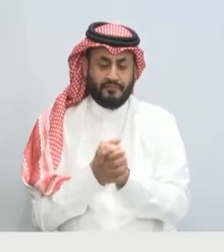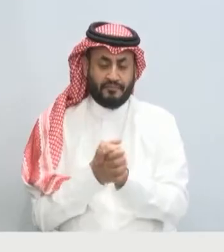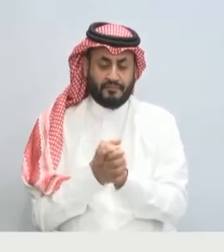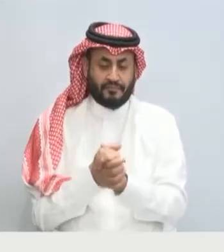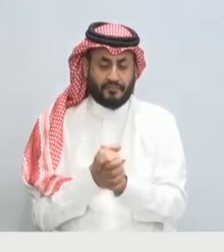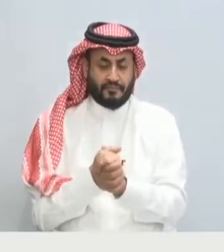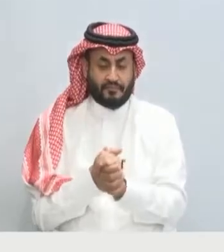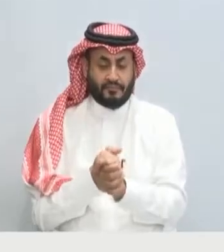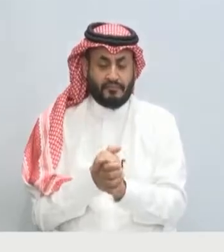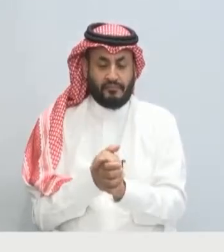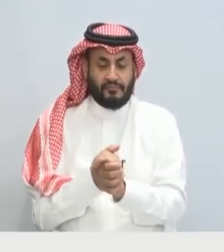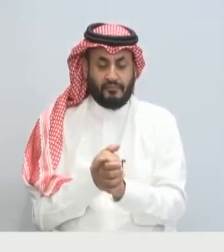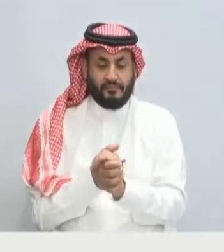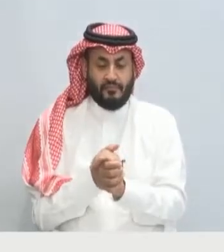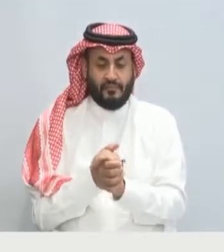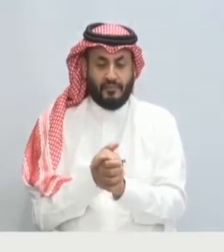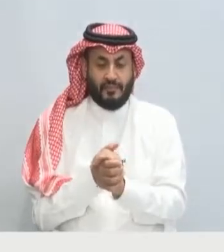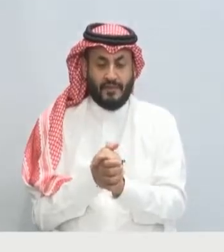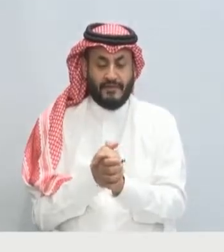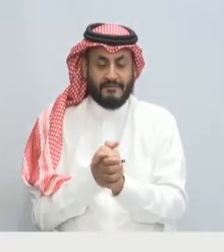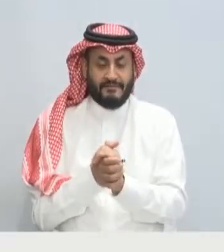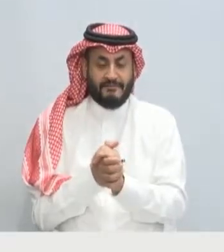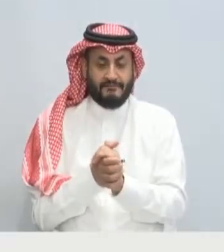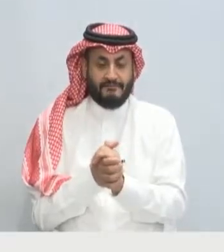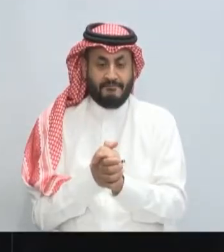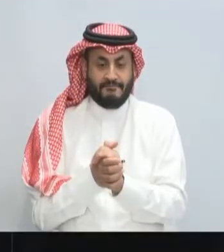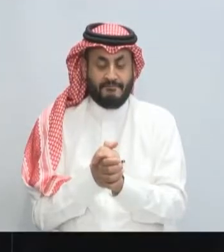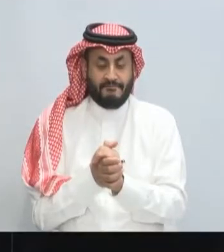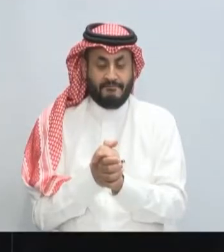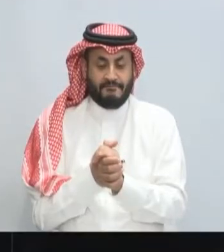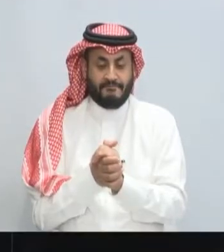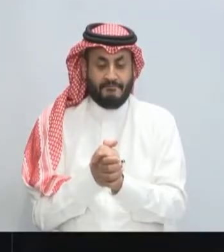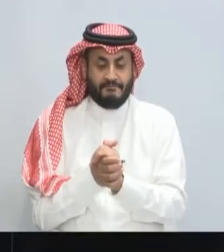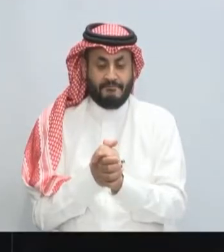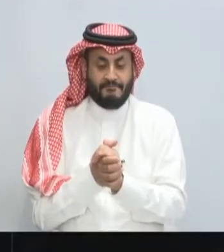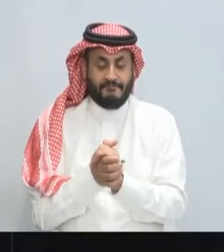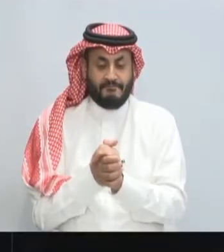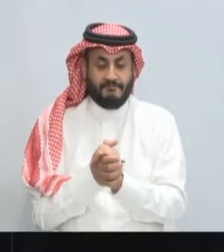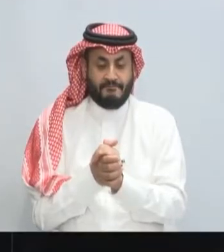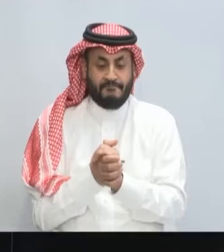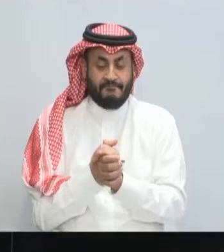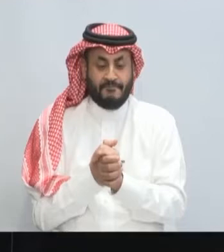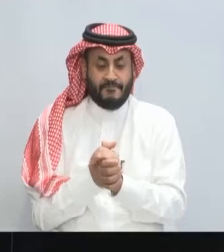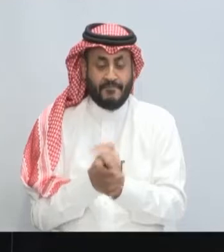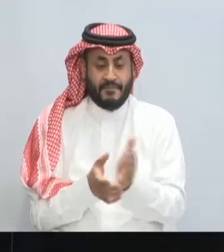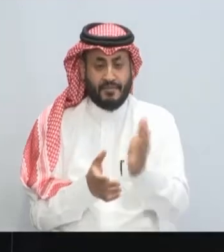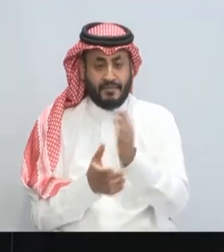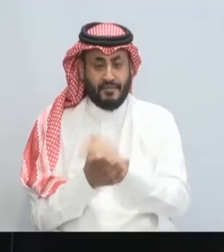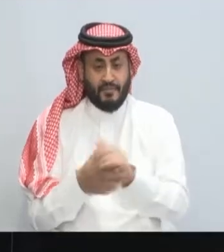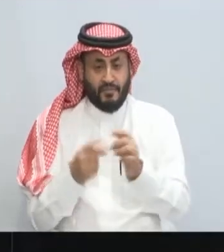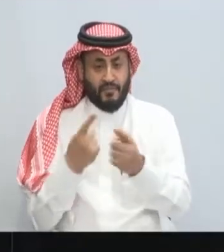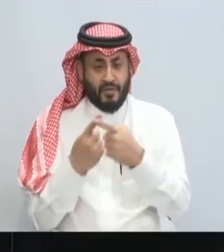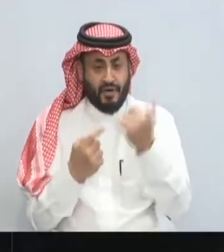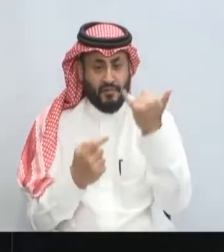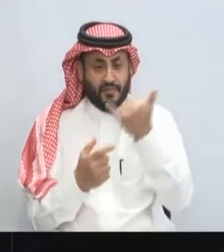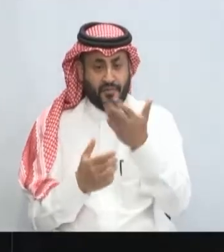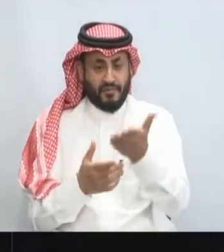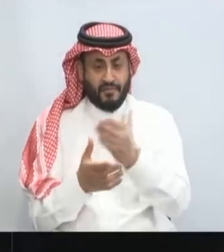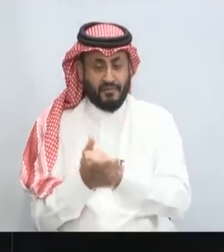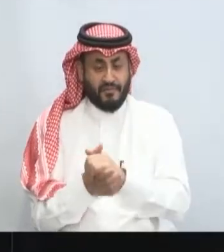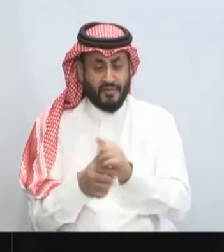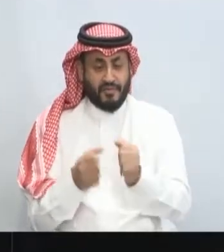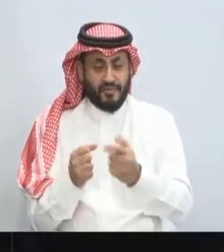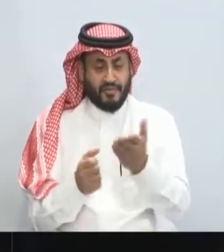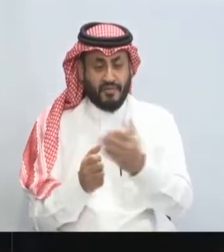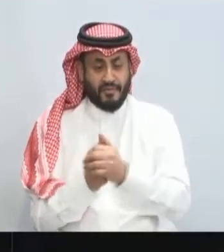So these the chant that we did chanted together last time. And also one important thing about last lesson,